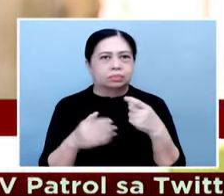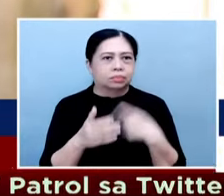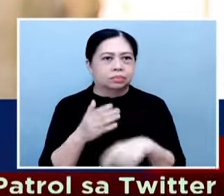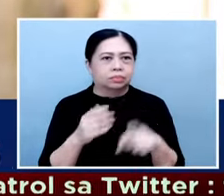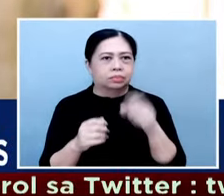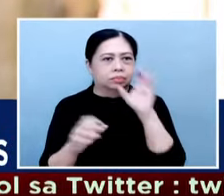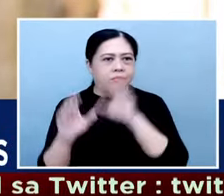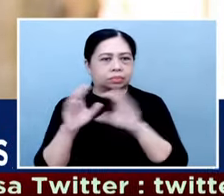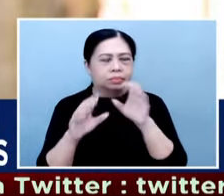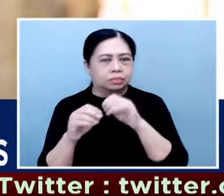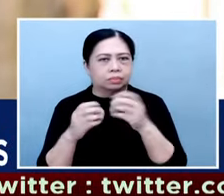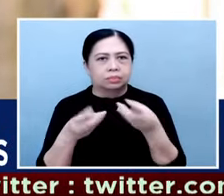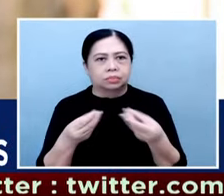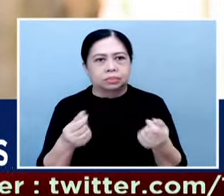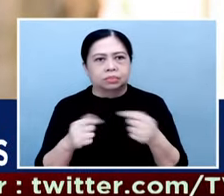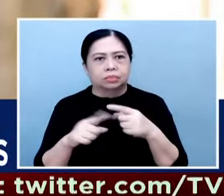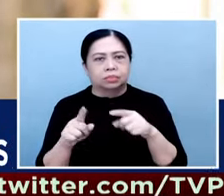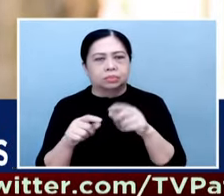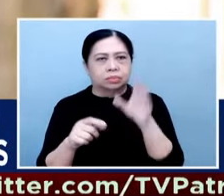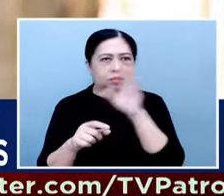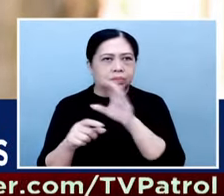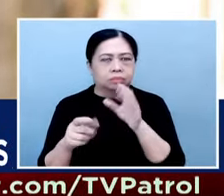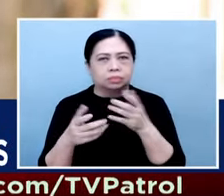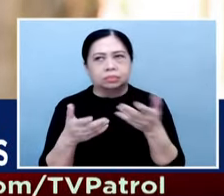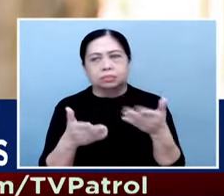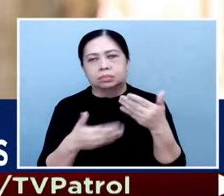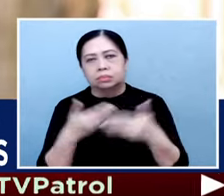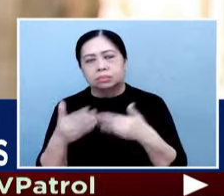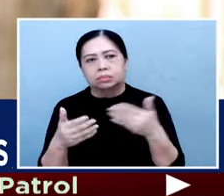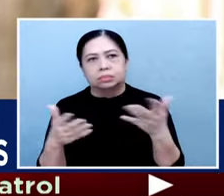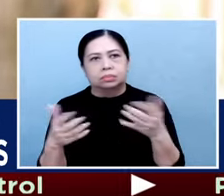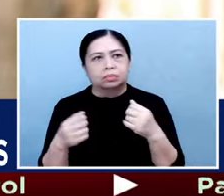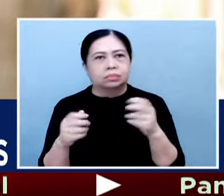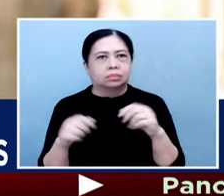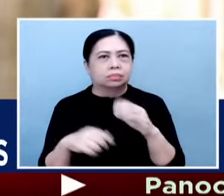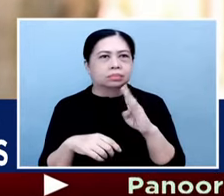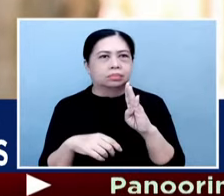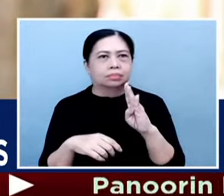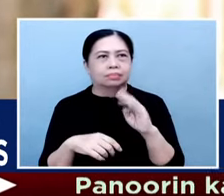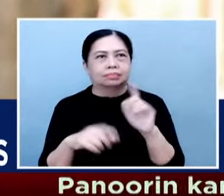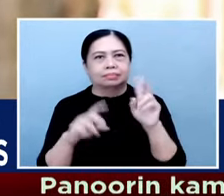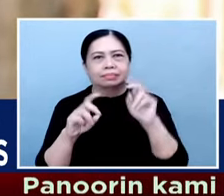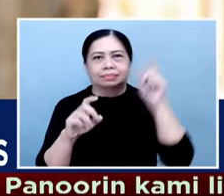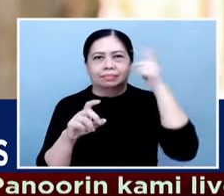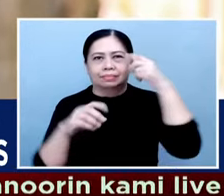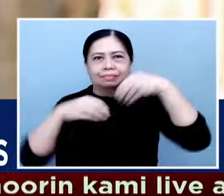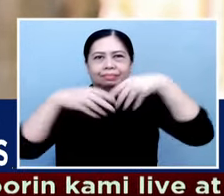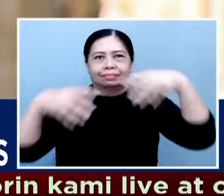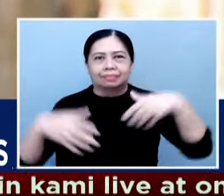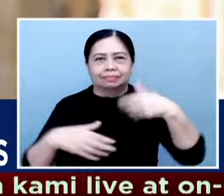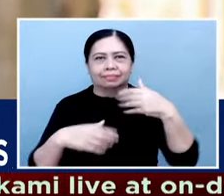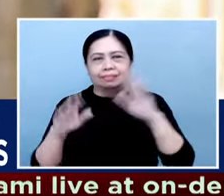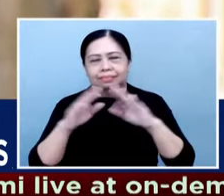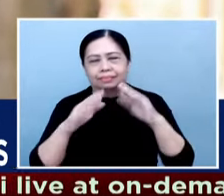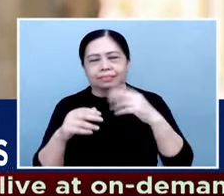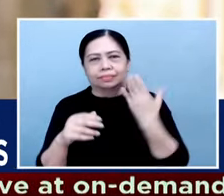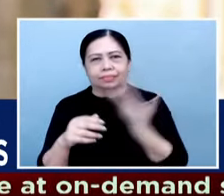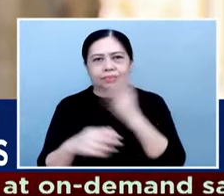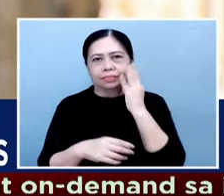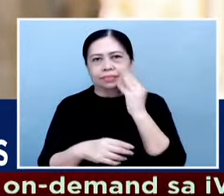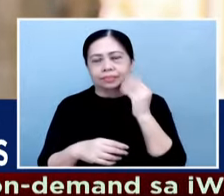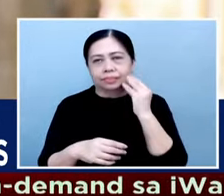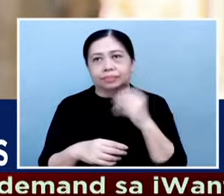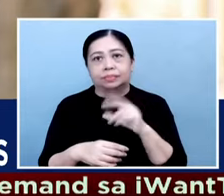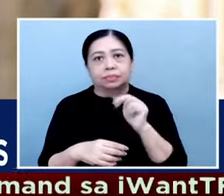finding solutions to navigate the bureaucratic challenges that we face. And we have to